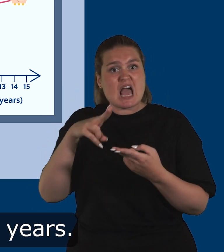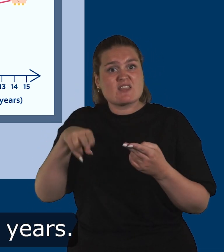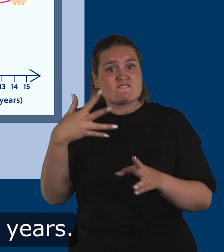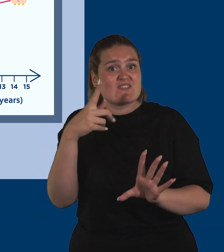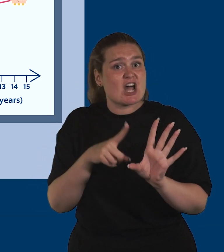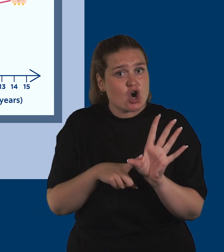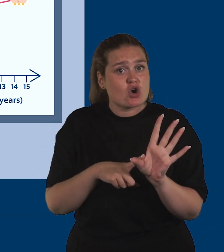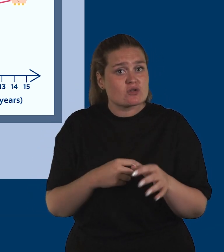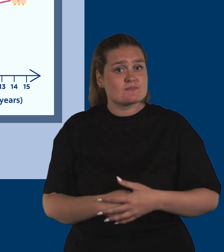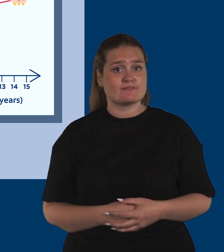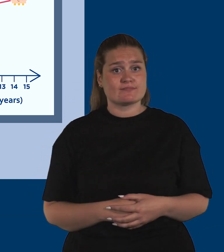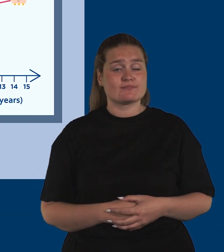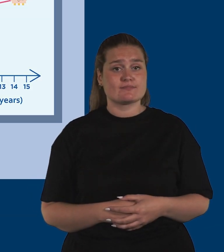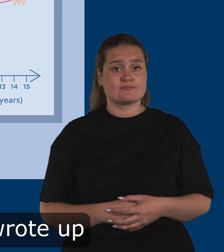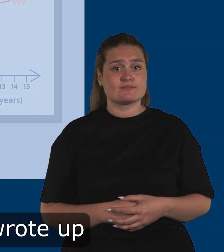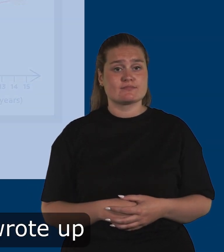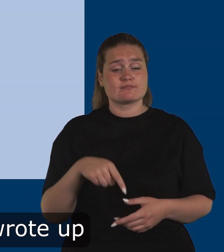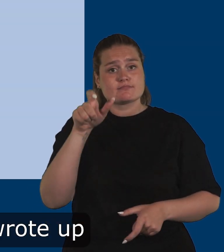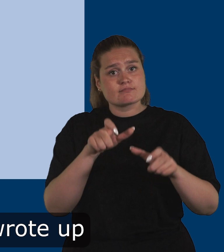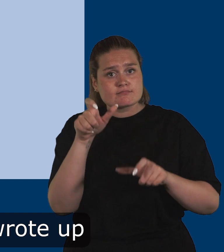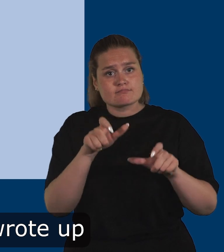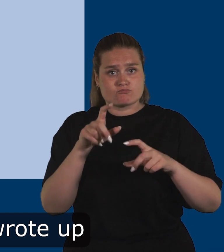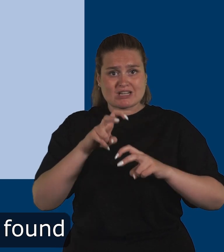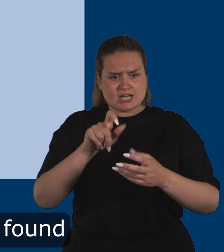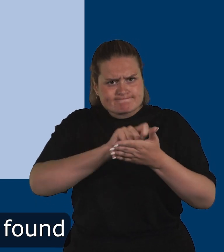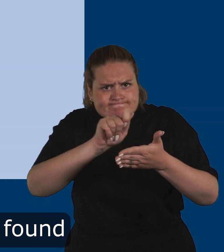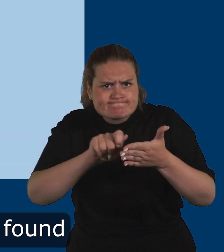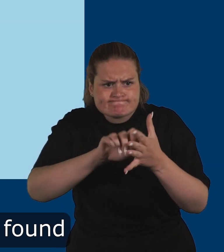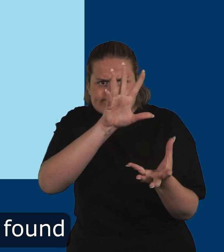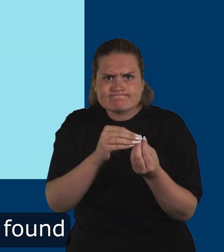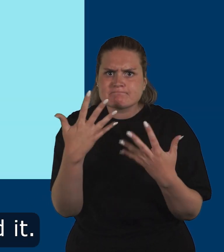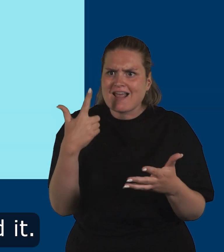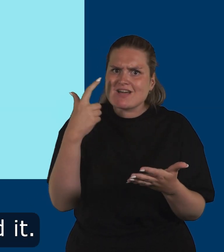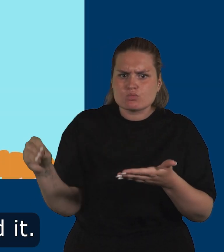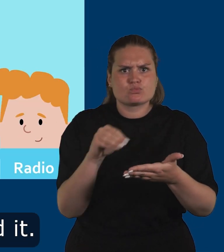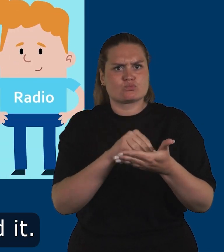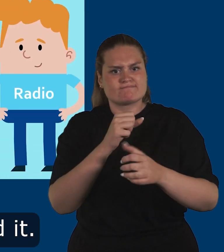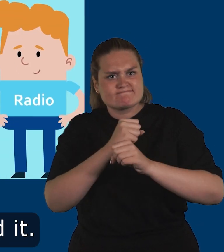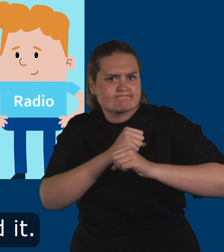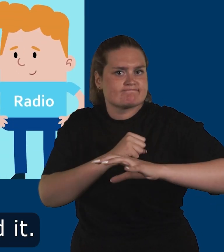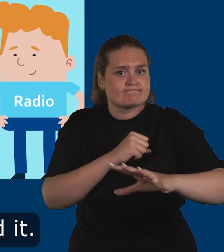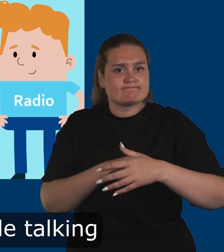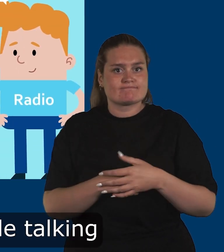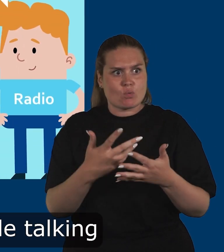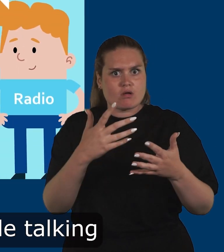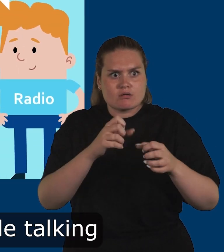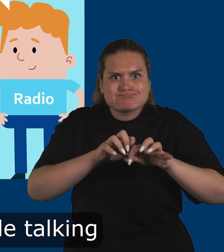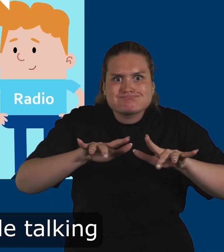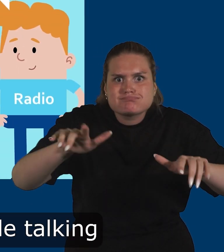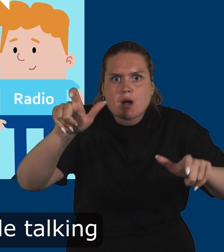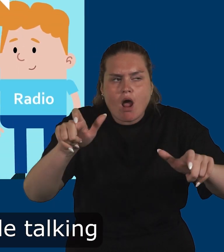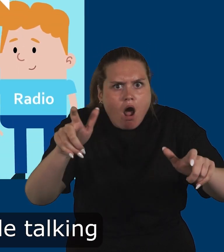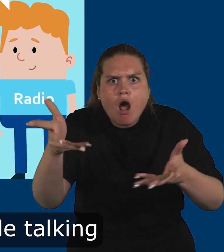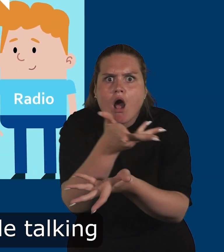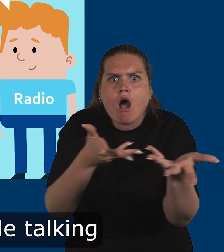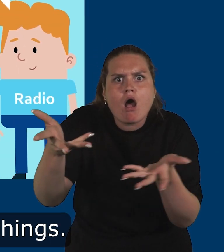than five years the researchers wrote up everything they found and published it it got a lot of